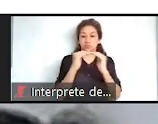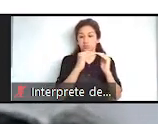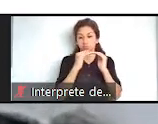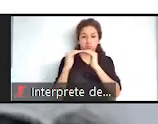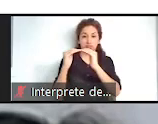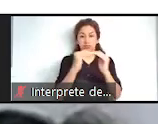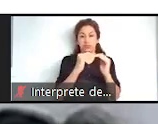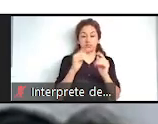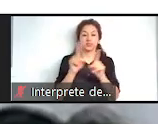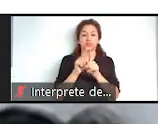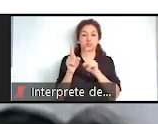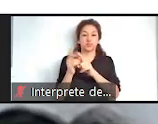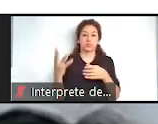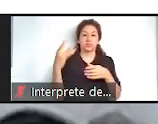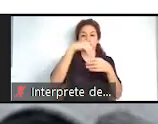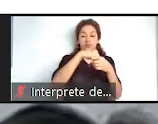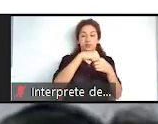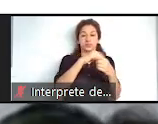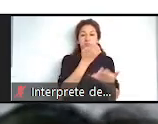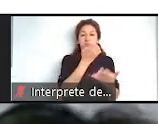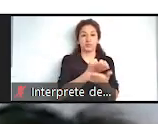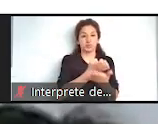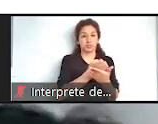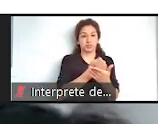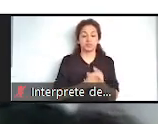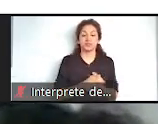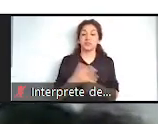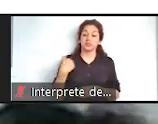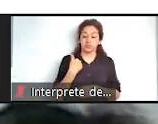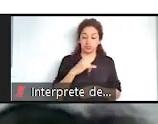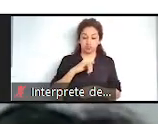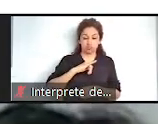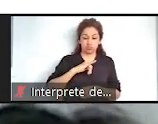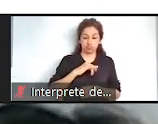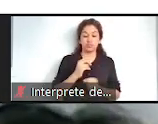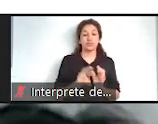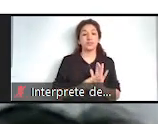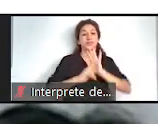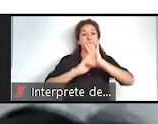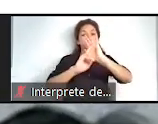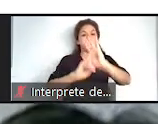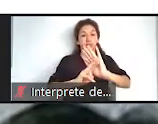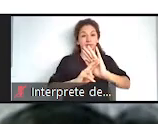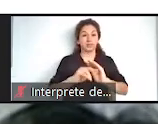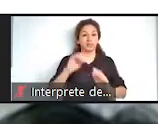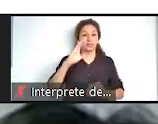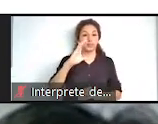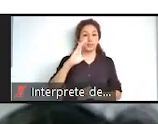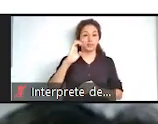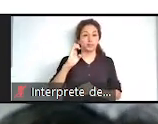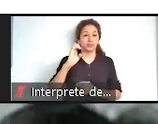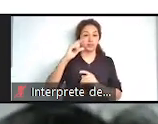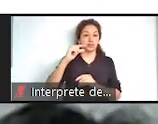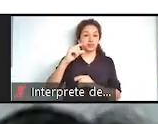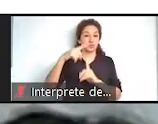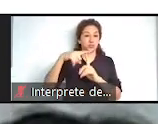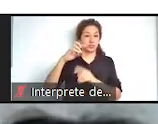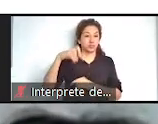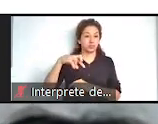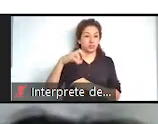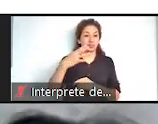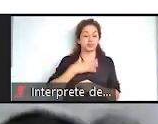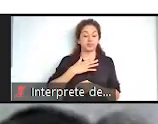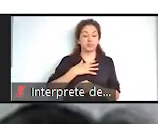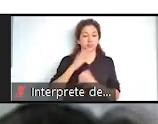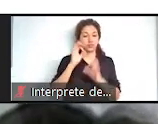competitiveness and sustainable investment as a representative of a union i have to